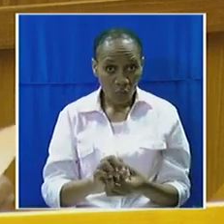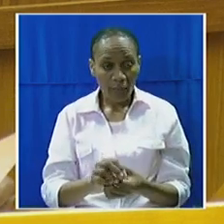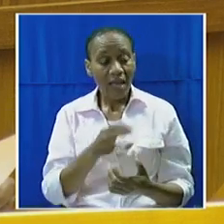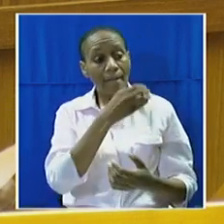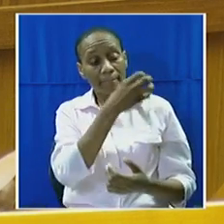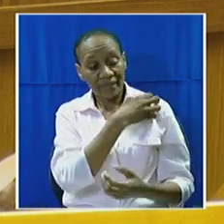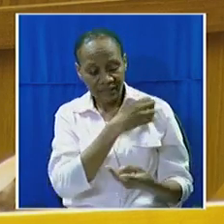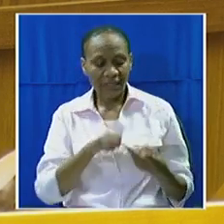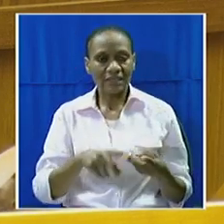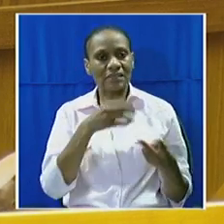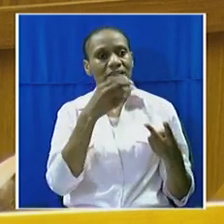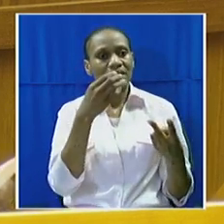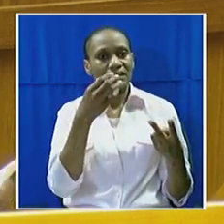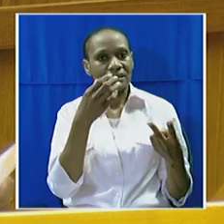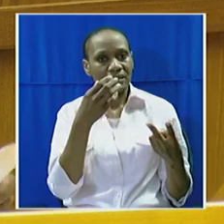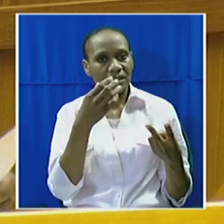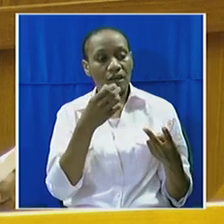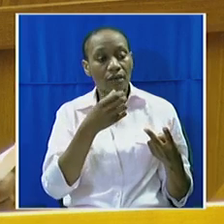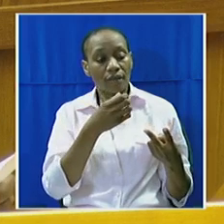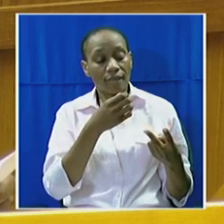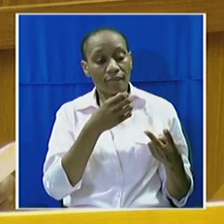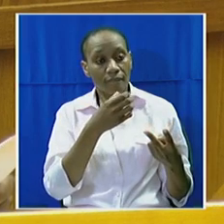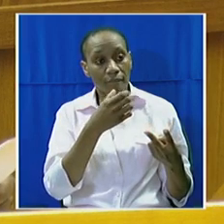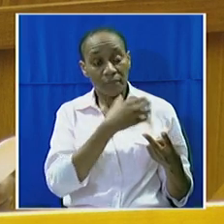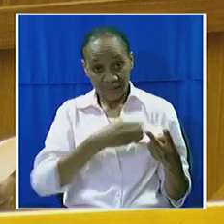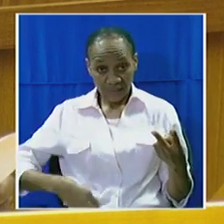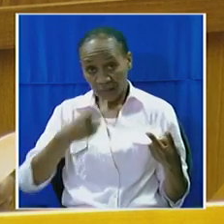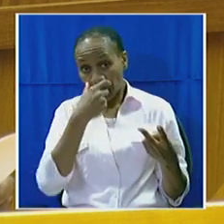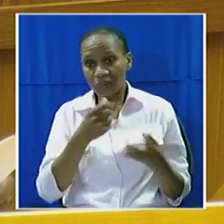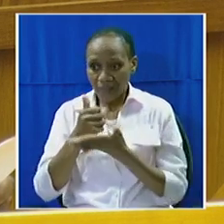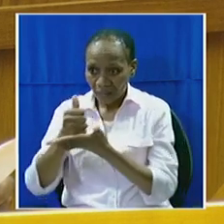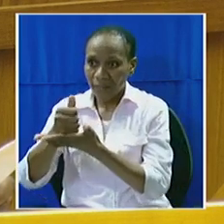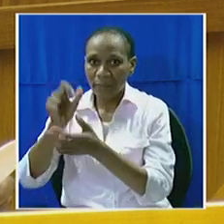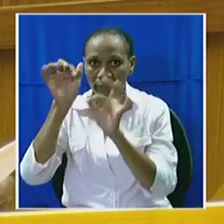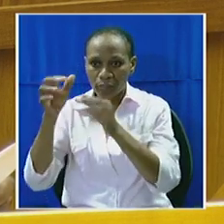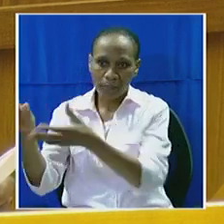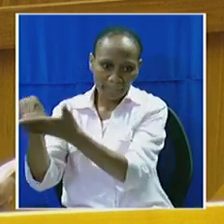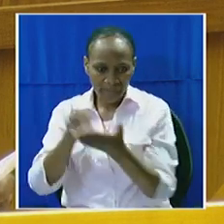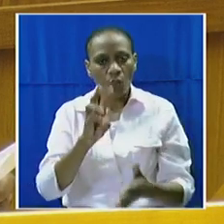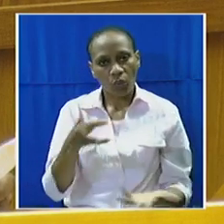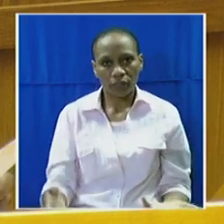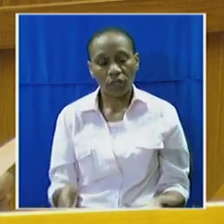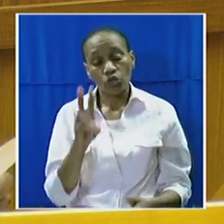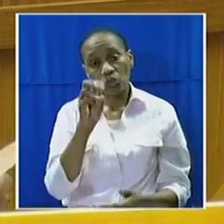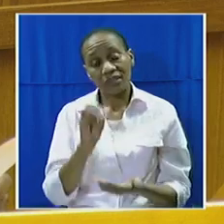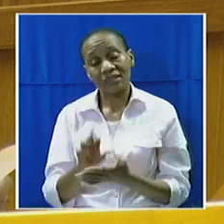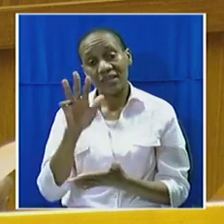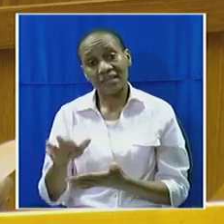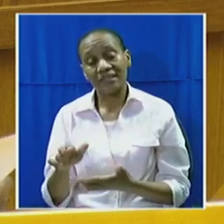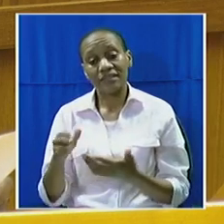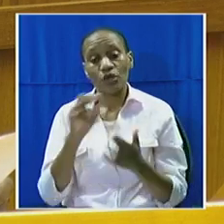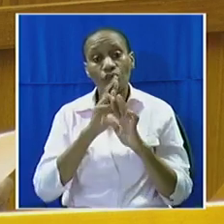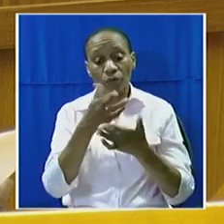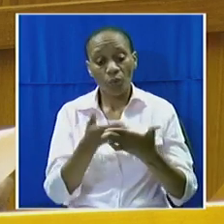In conclusion, the Global Health Security Index for 2019 report revealed that South Africa is